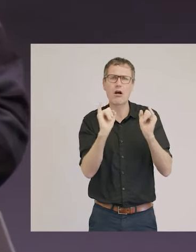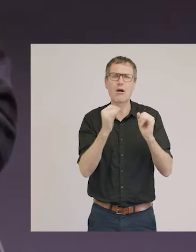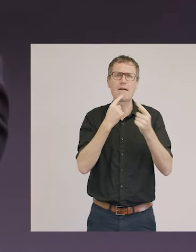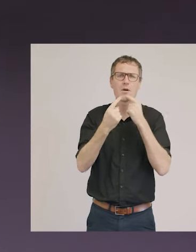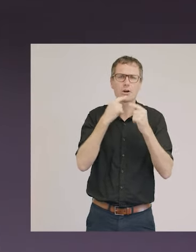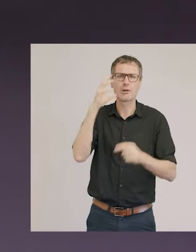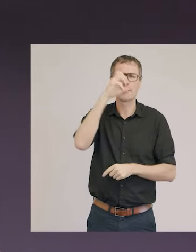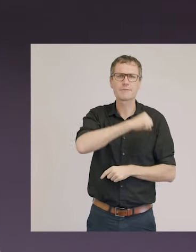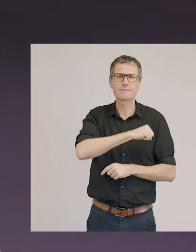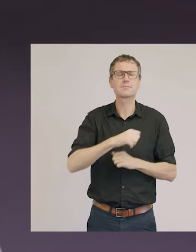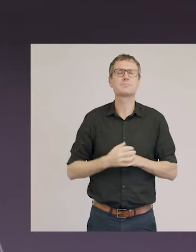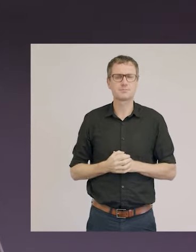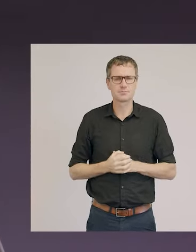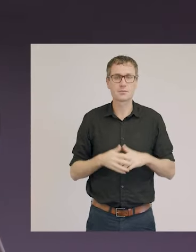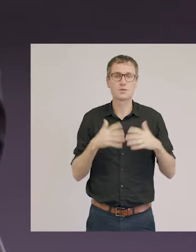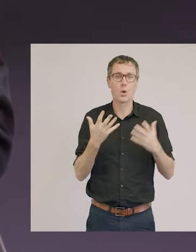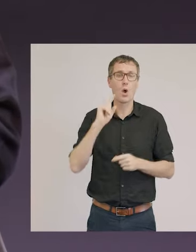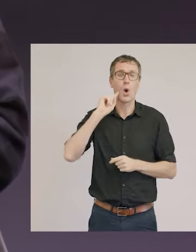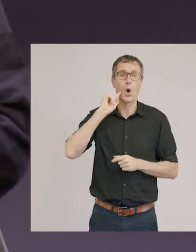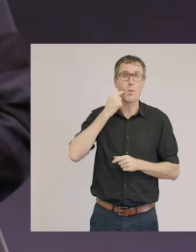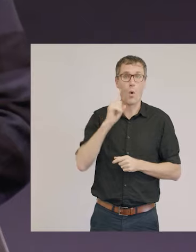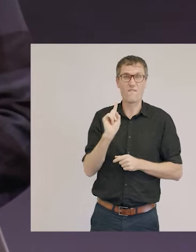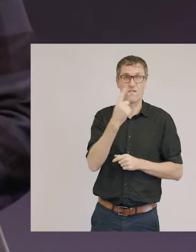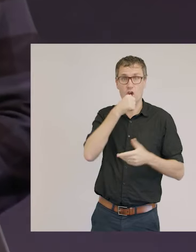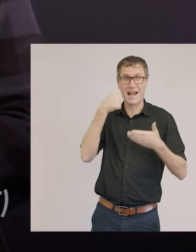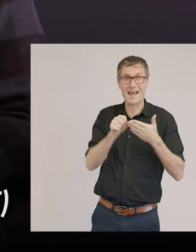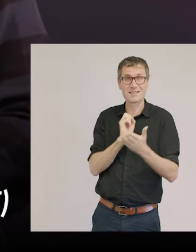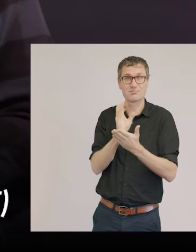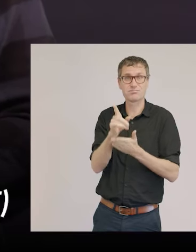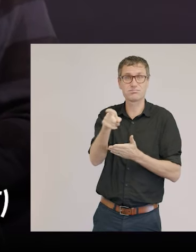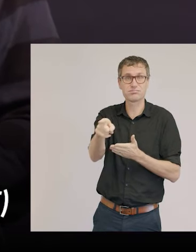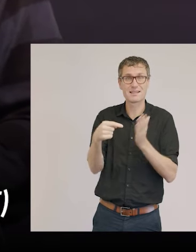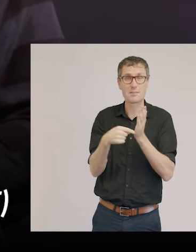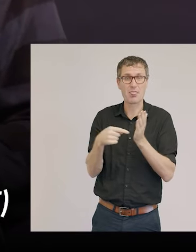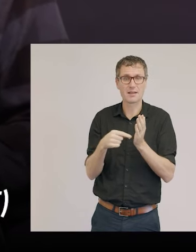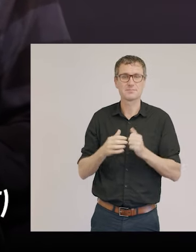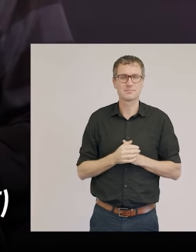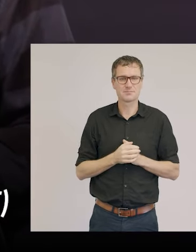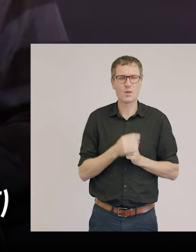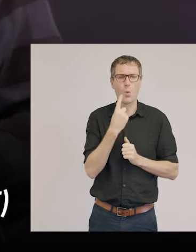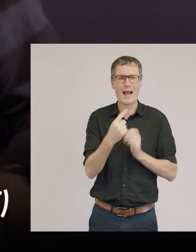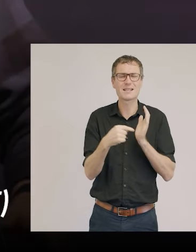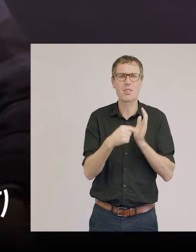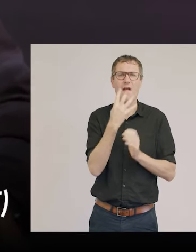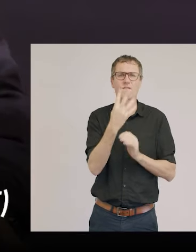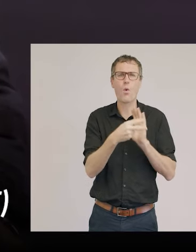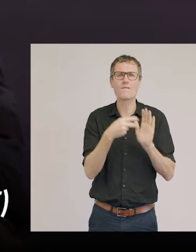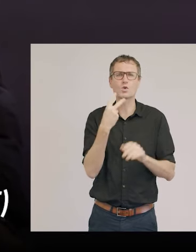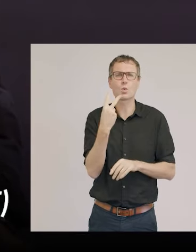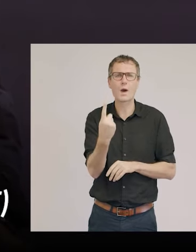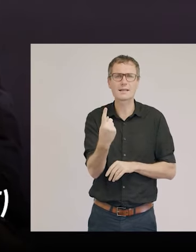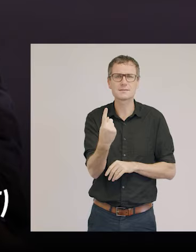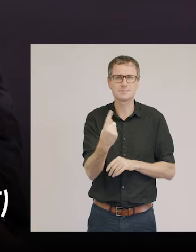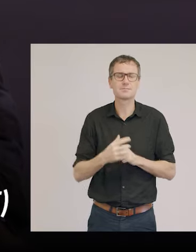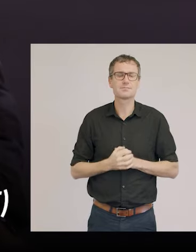So in Paul's first letter to Timothy, he says this, chapter 4, verse 1. Now the Holy Spirit